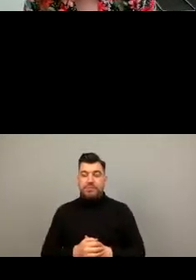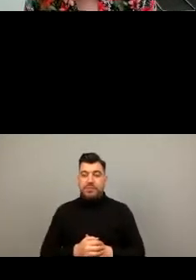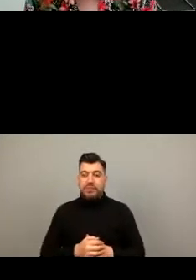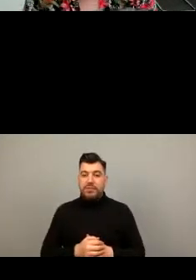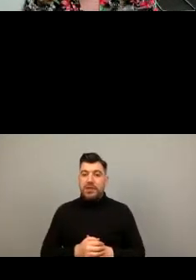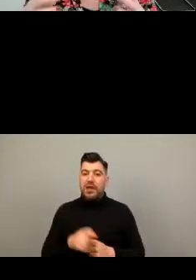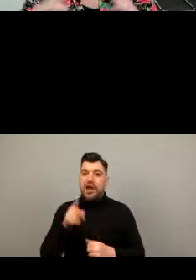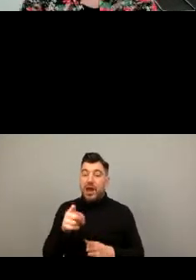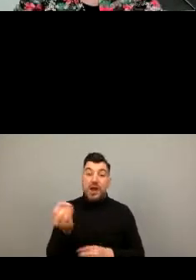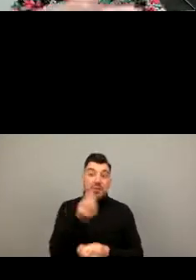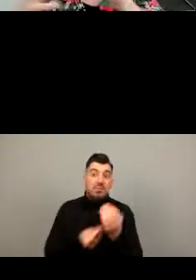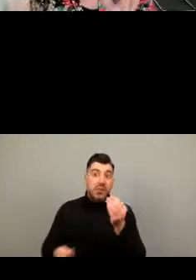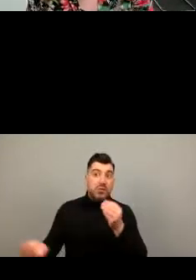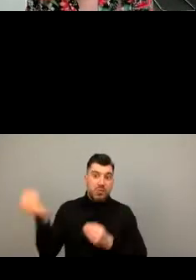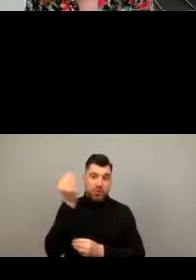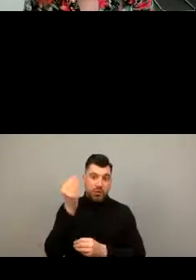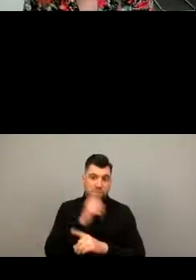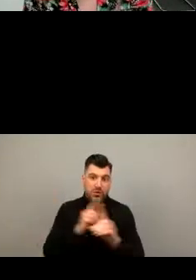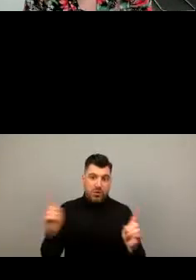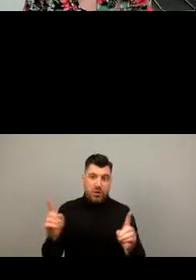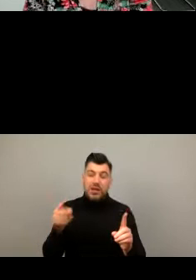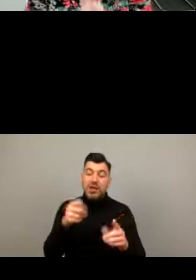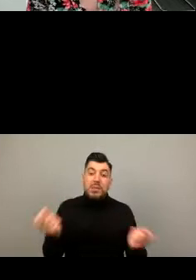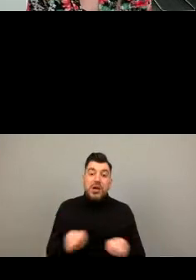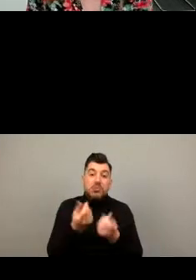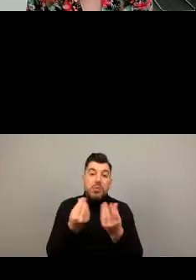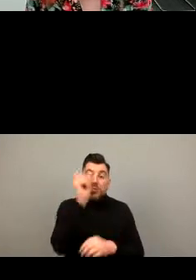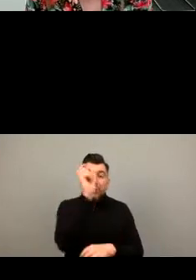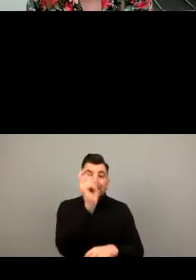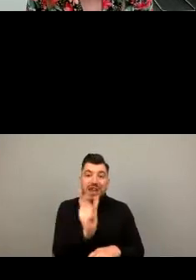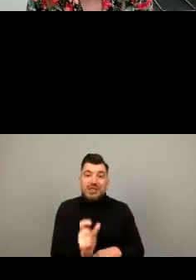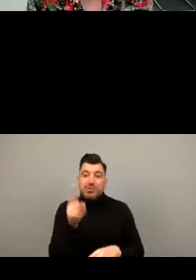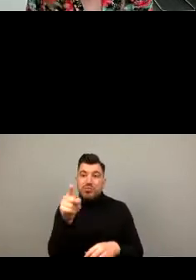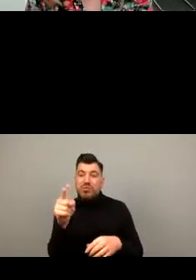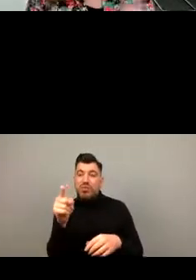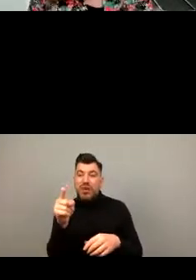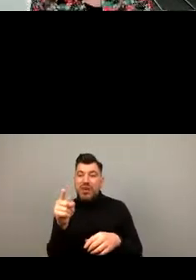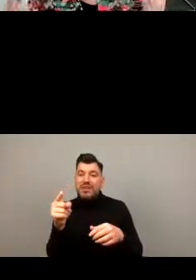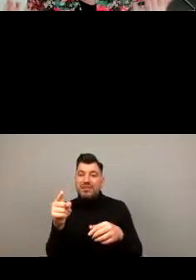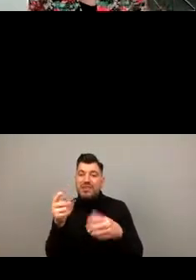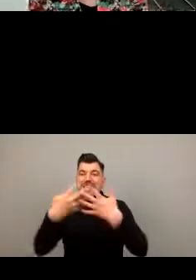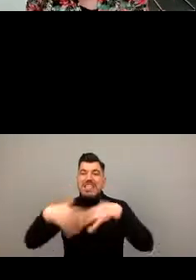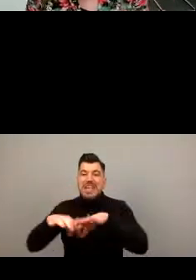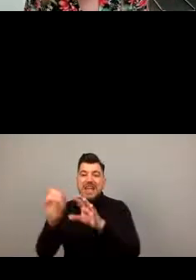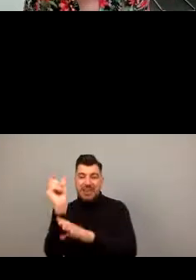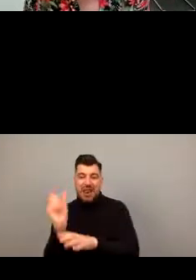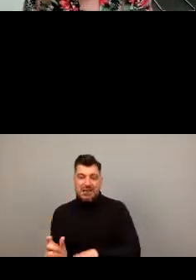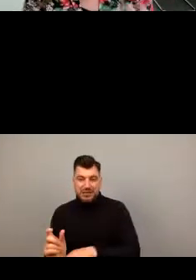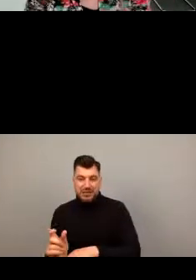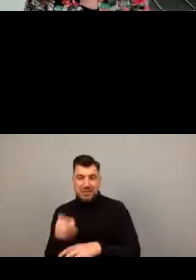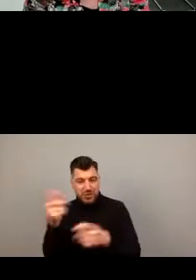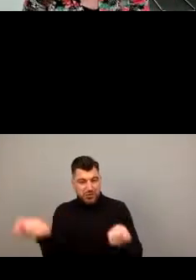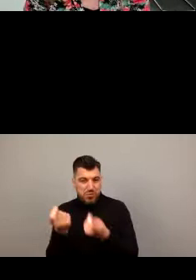never overdo it, and make sure to add a lot of words that are logically related to the keyword as well. Don't make it too much into a